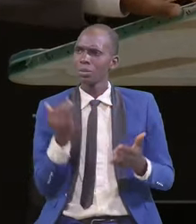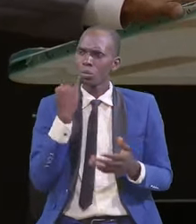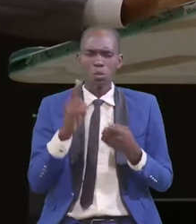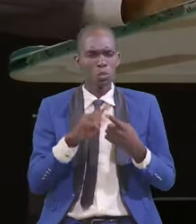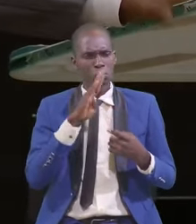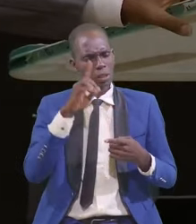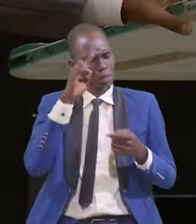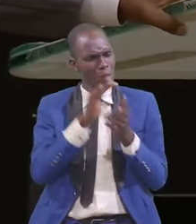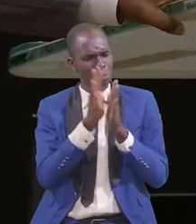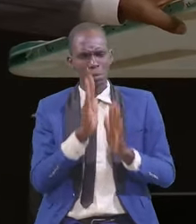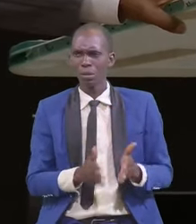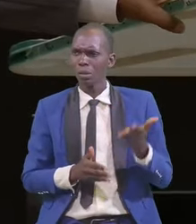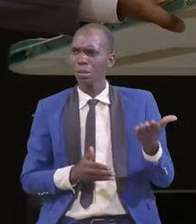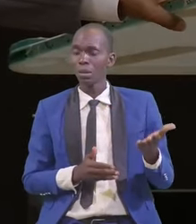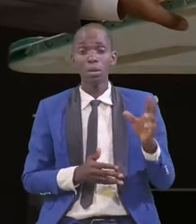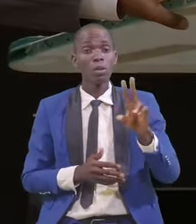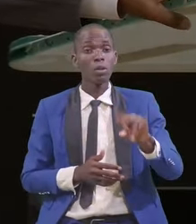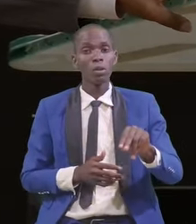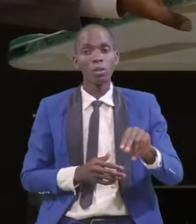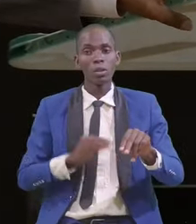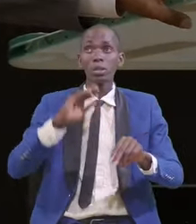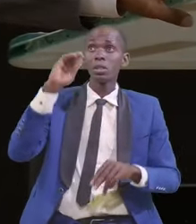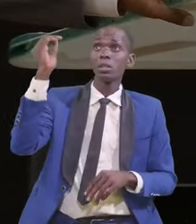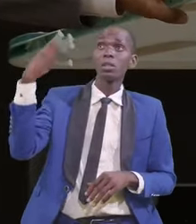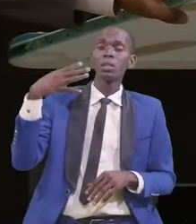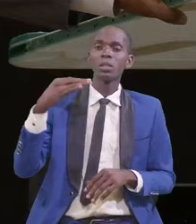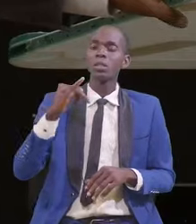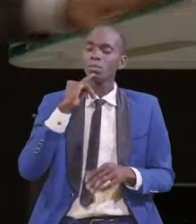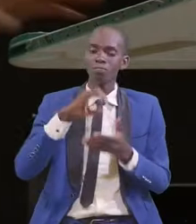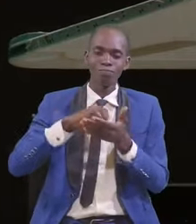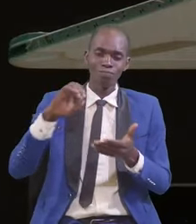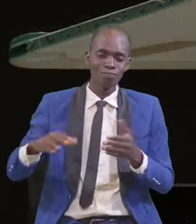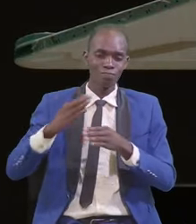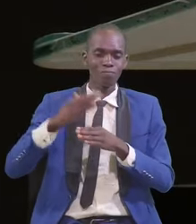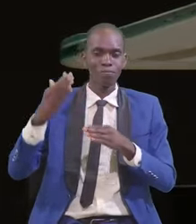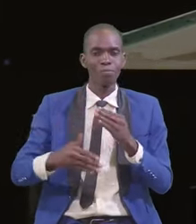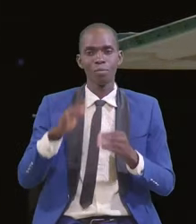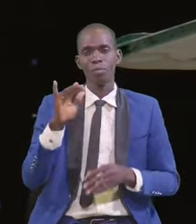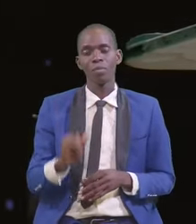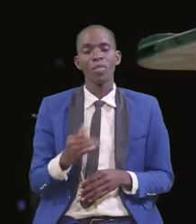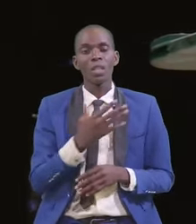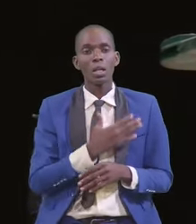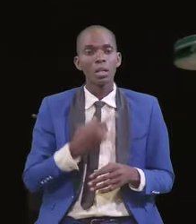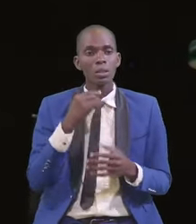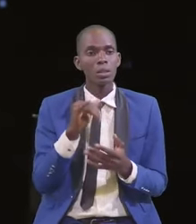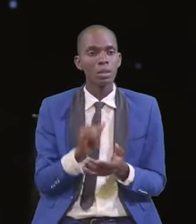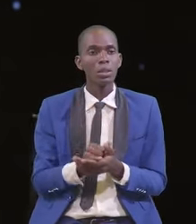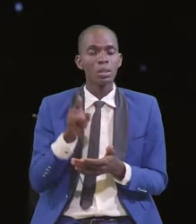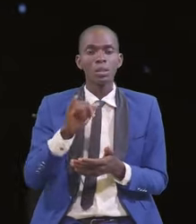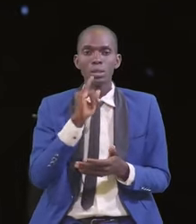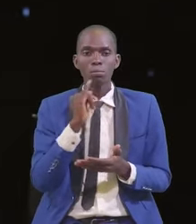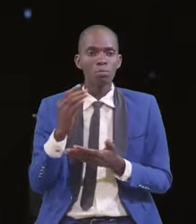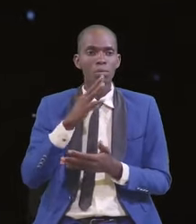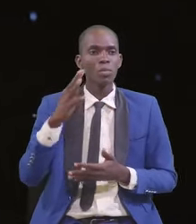a believer no no Grace Gone completely and it says is forming